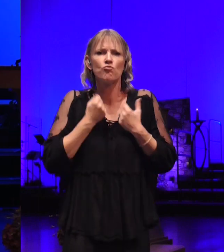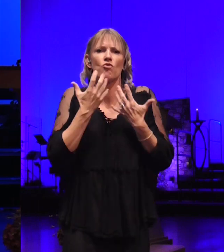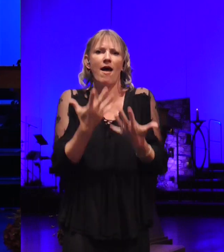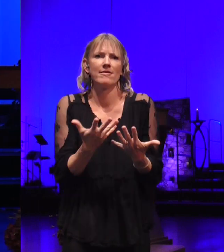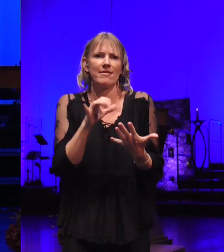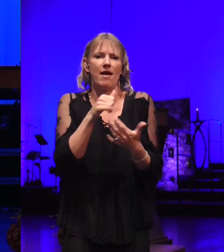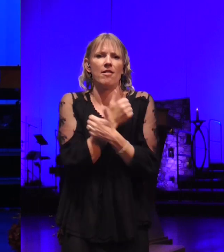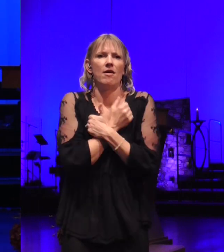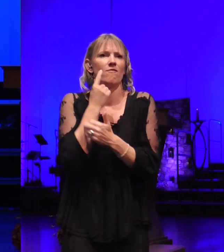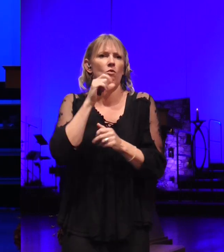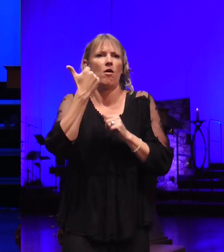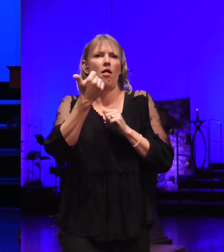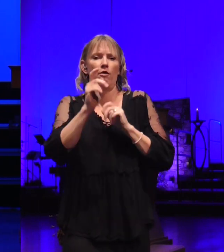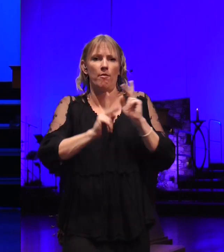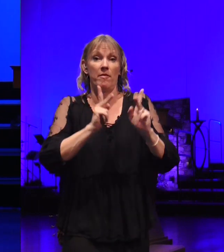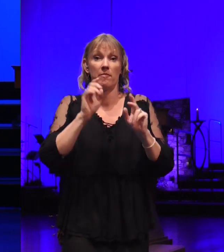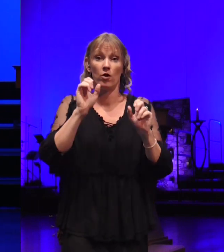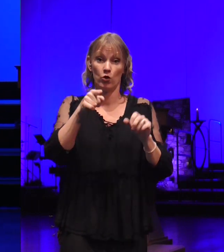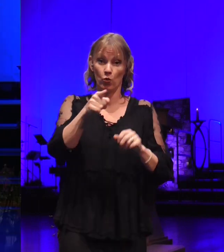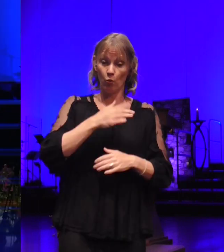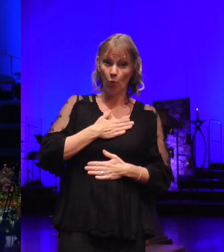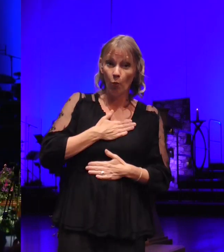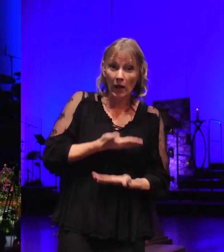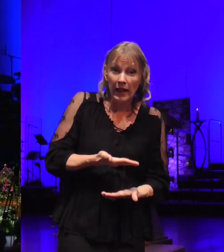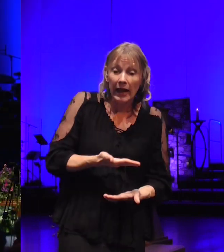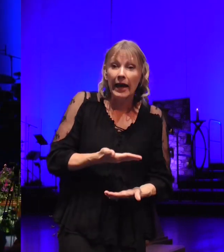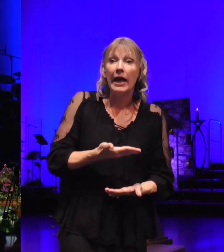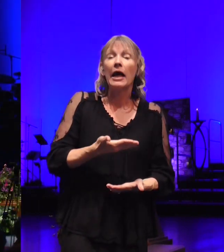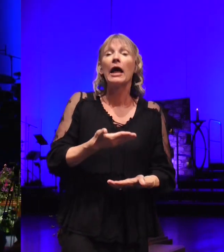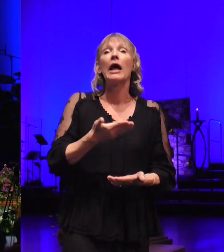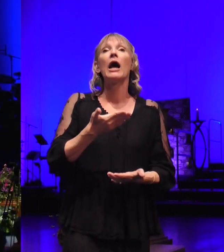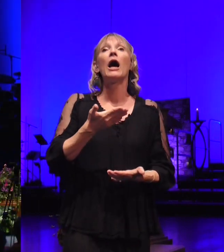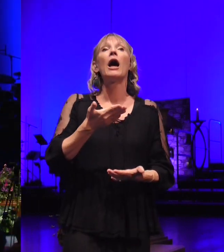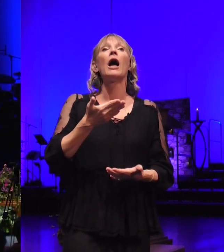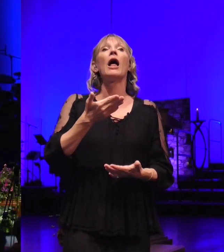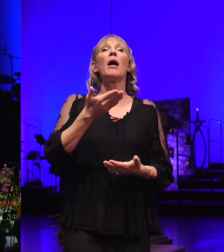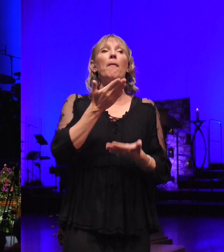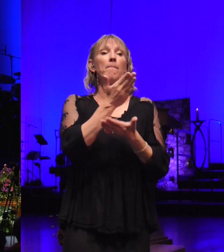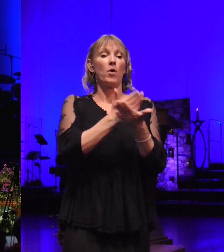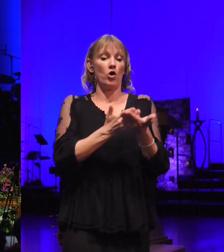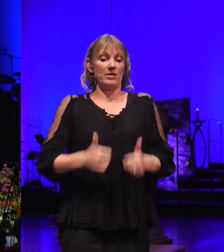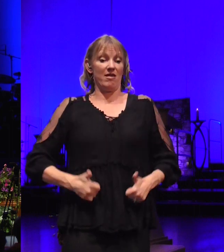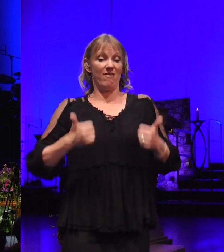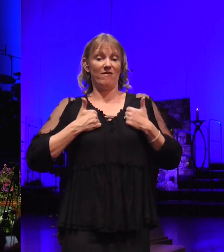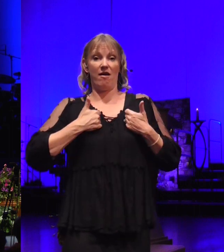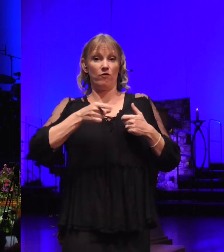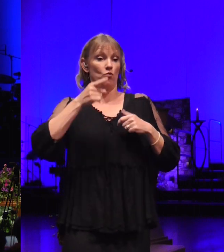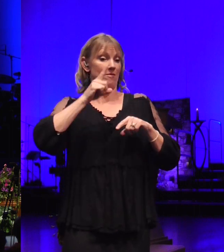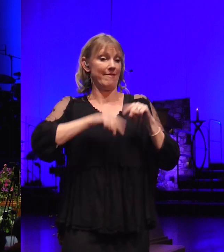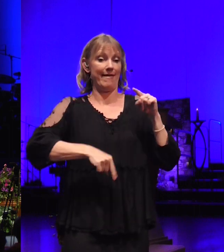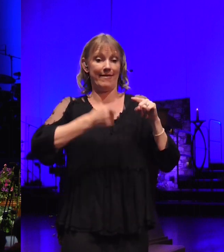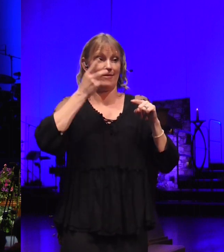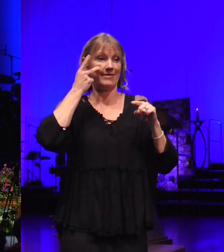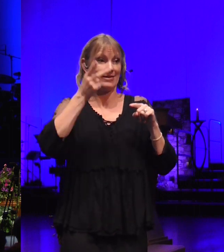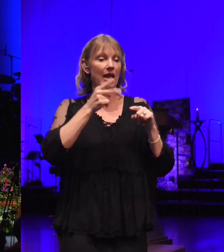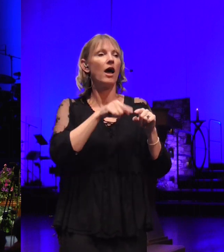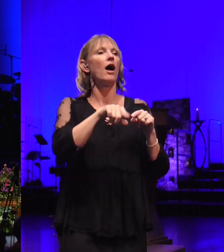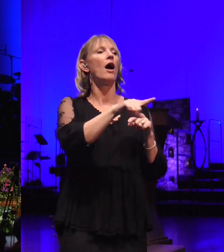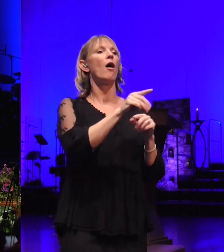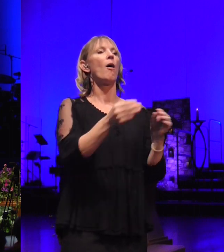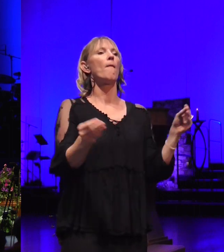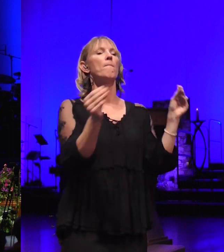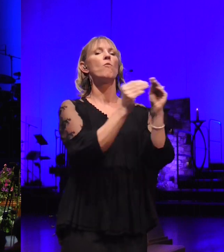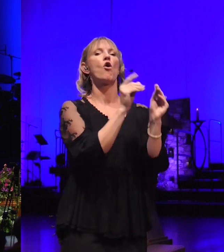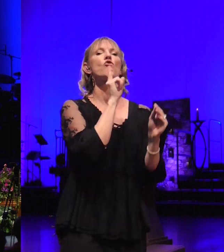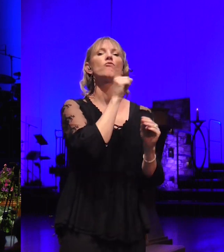for others? And are you willing to realize that even these invisible aspects of life are more real than anything